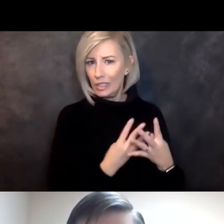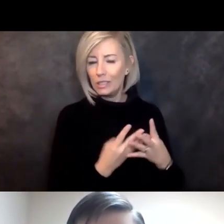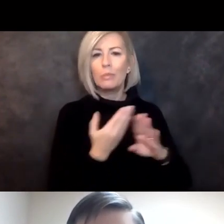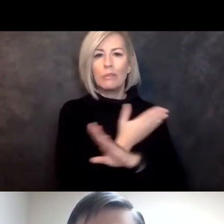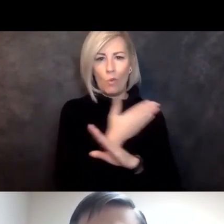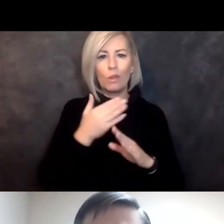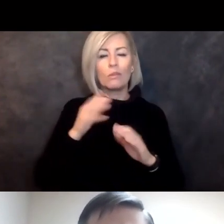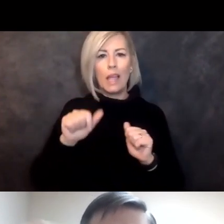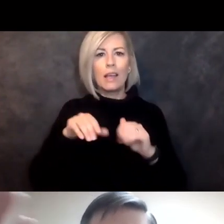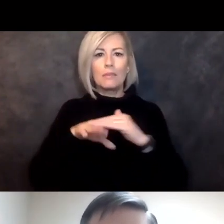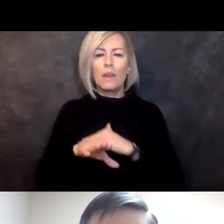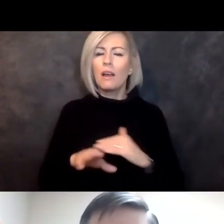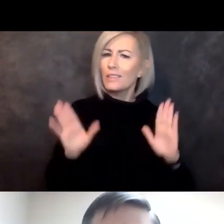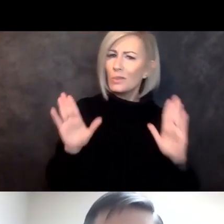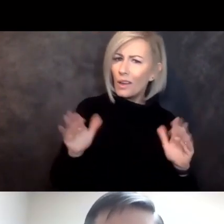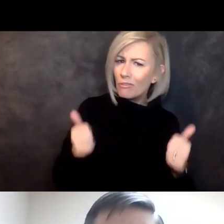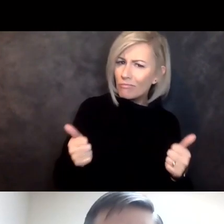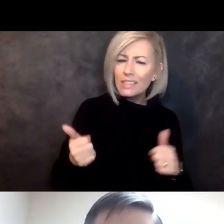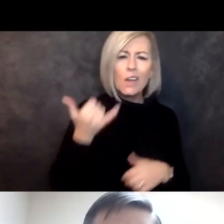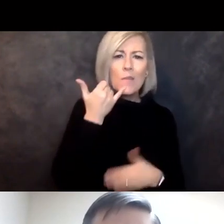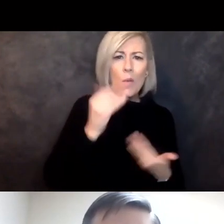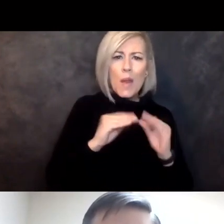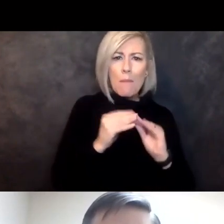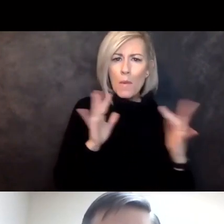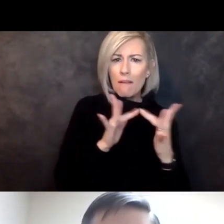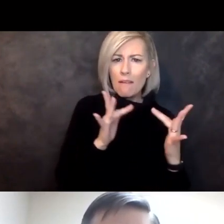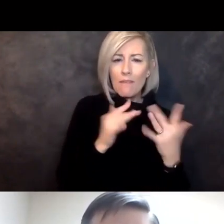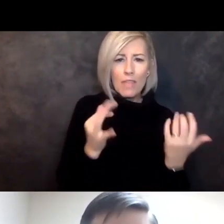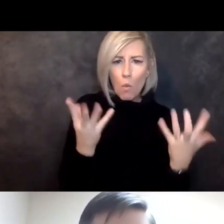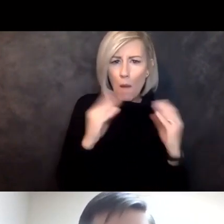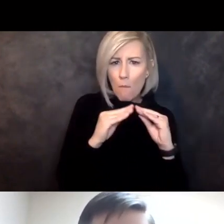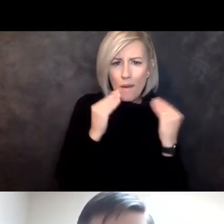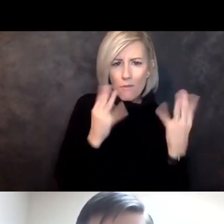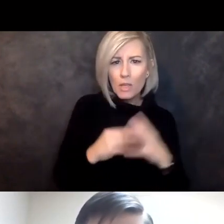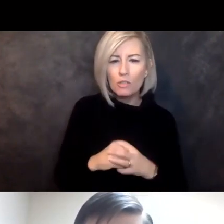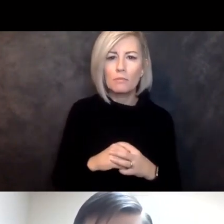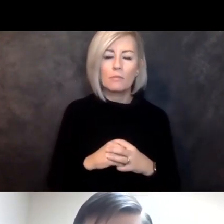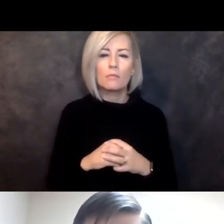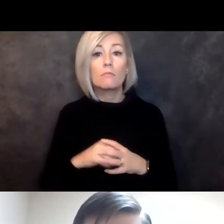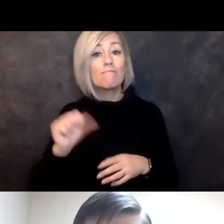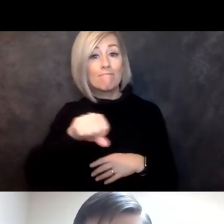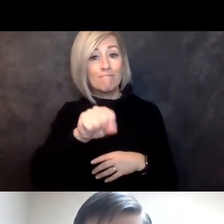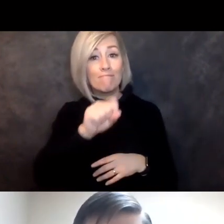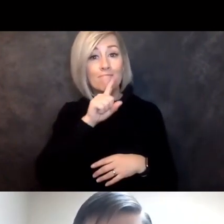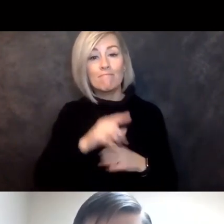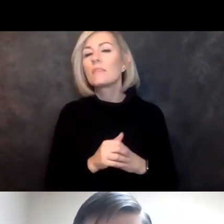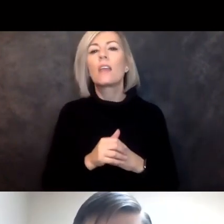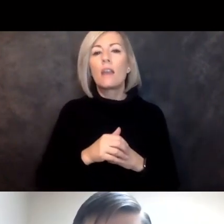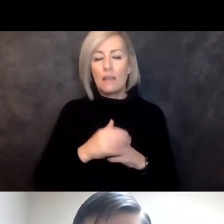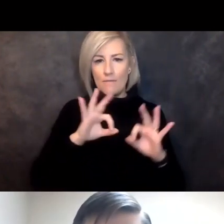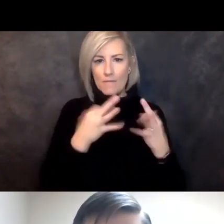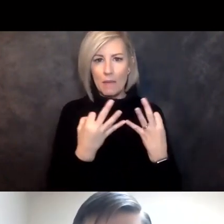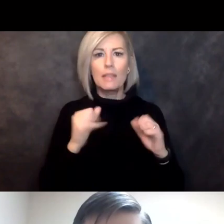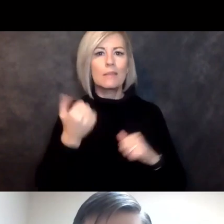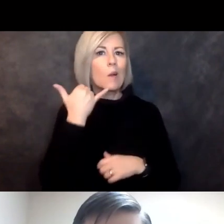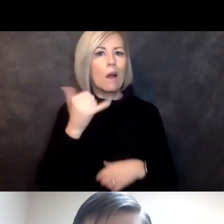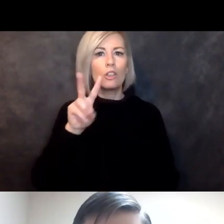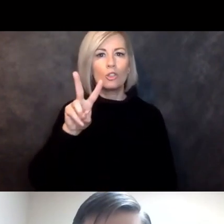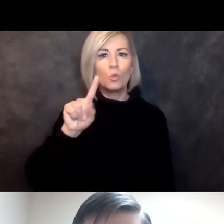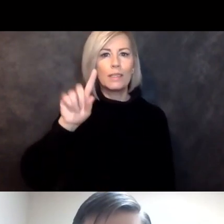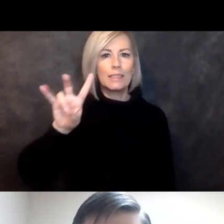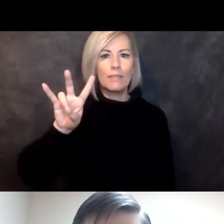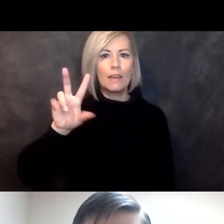them. Wonderful. Cheryl, is there a phone number people can call if they want more info? Yes, families can call 217